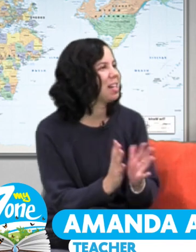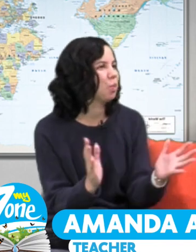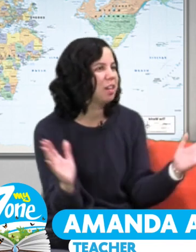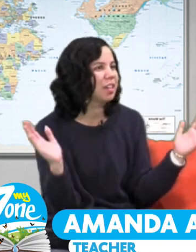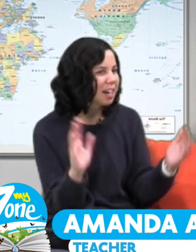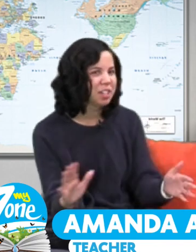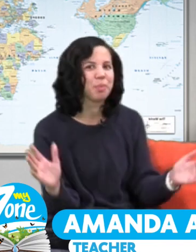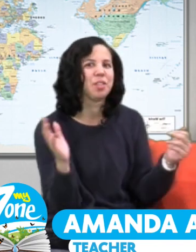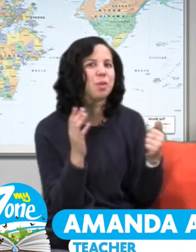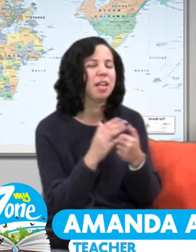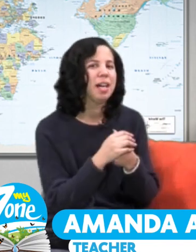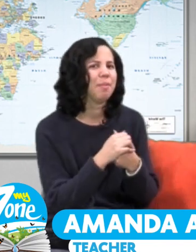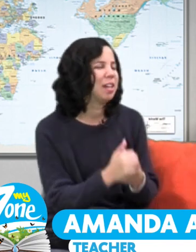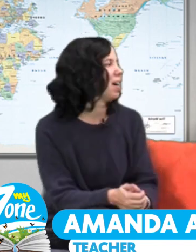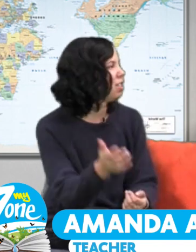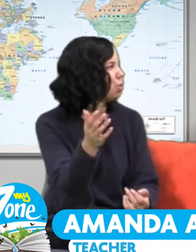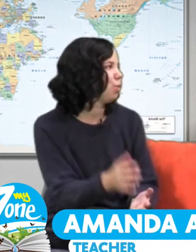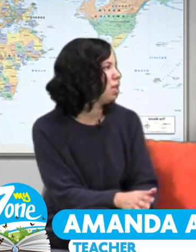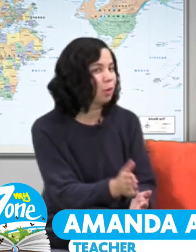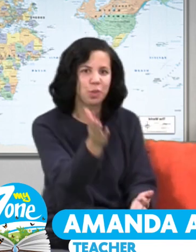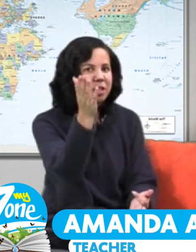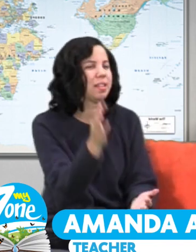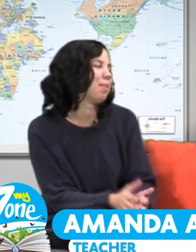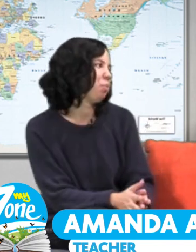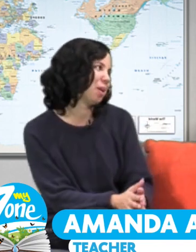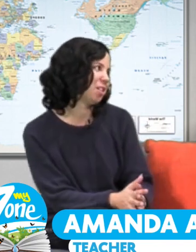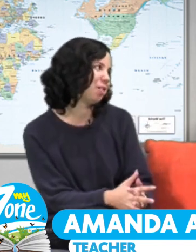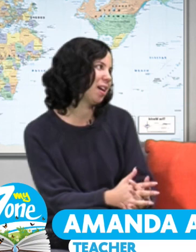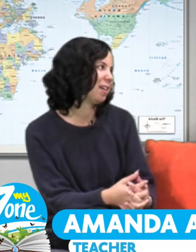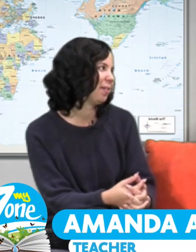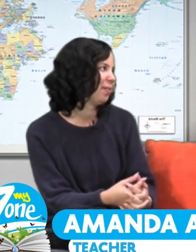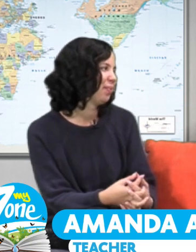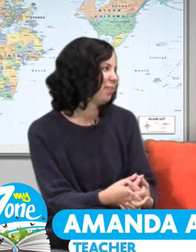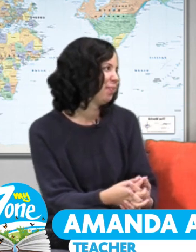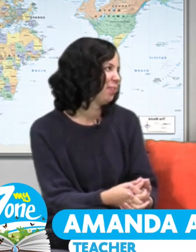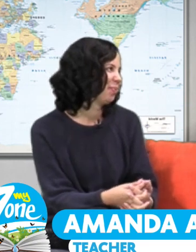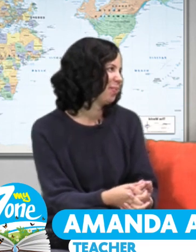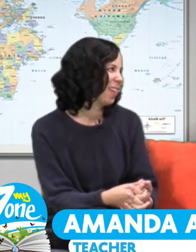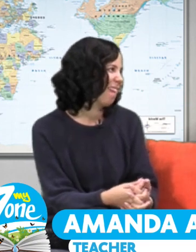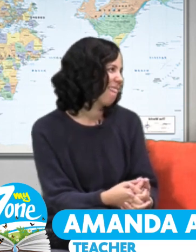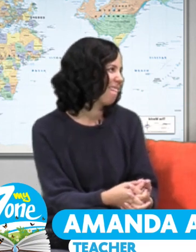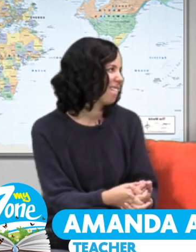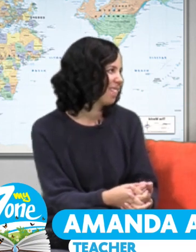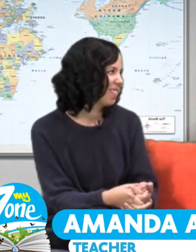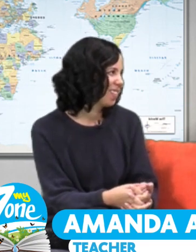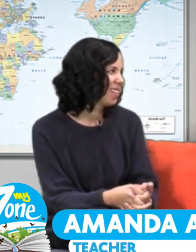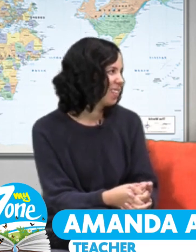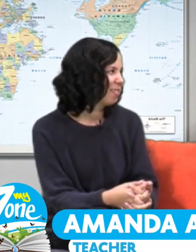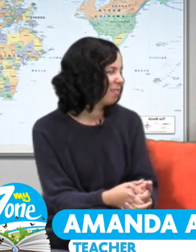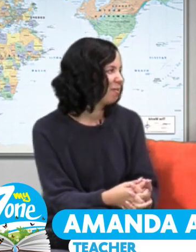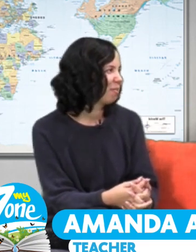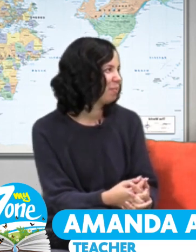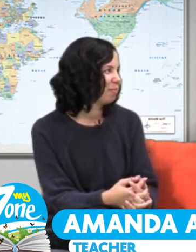one last word of encouragement or advice to your students that might be watching you right now. Guys, don't